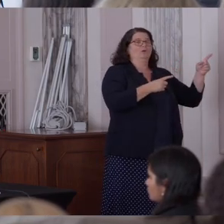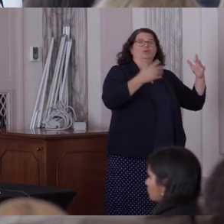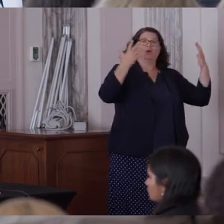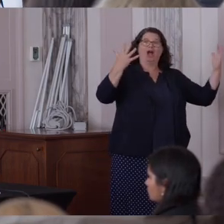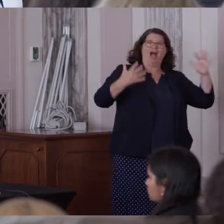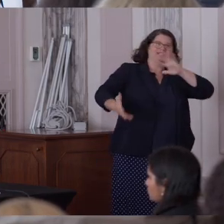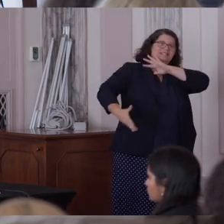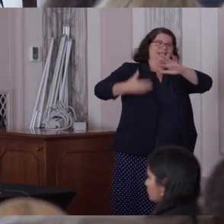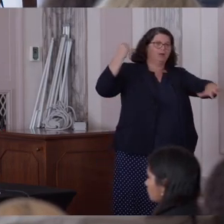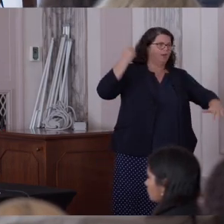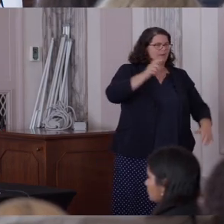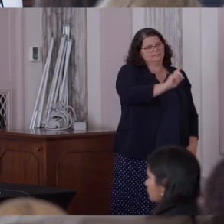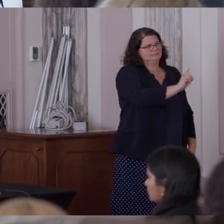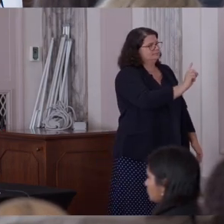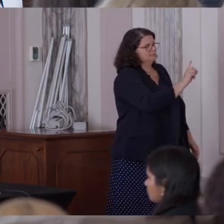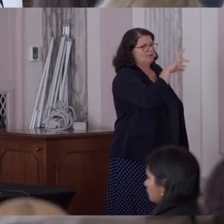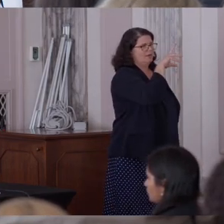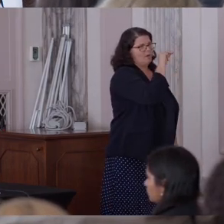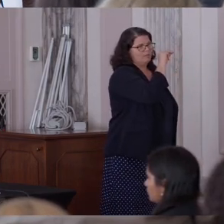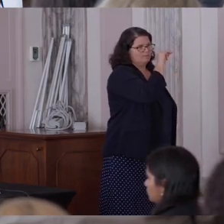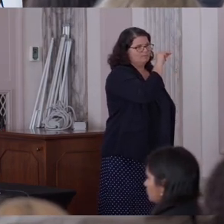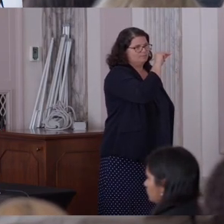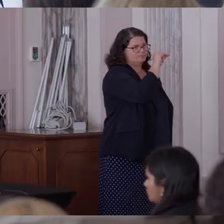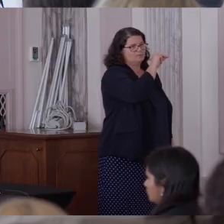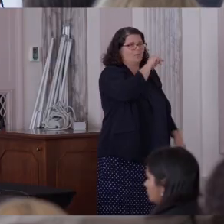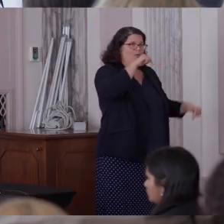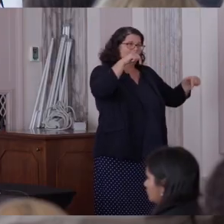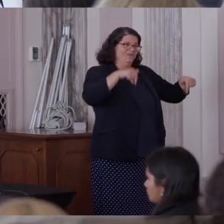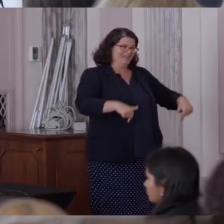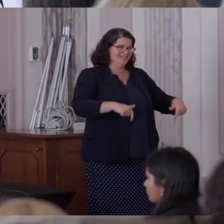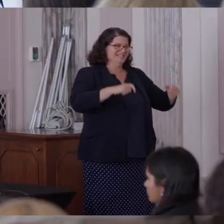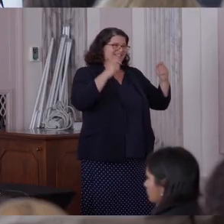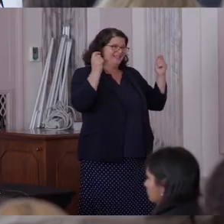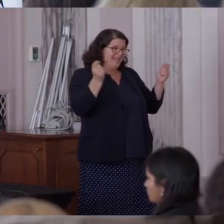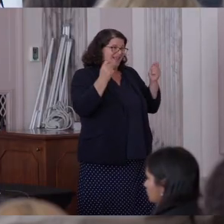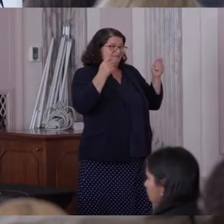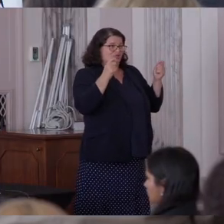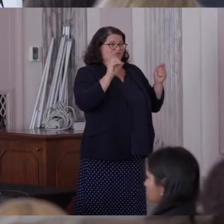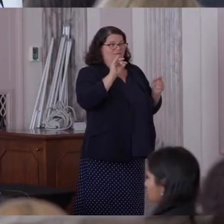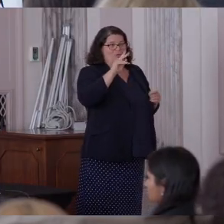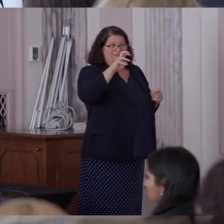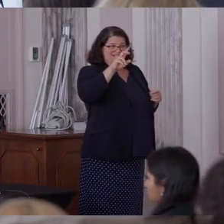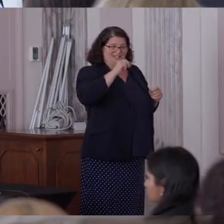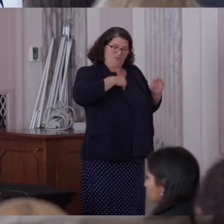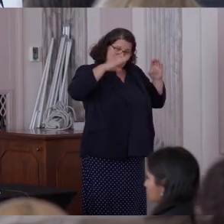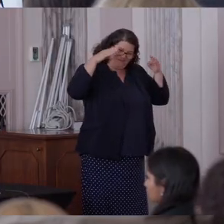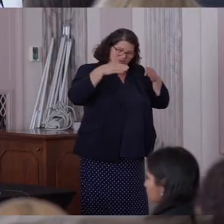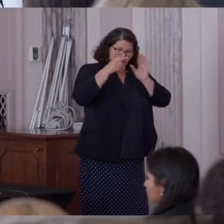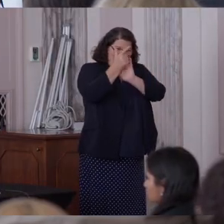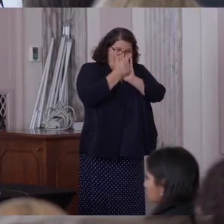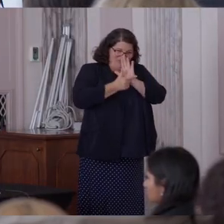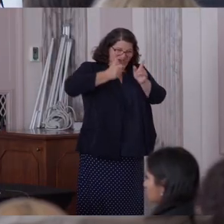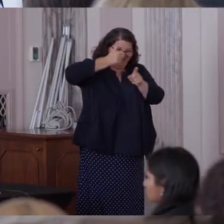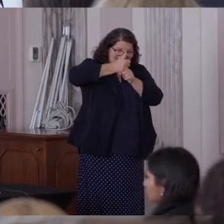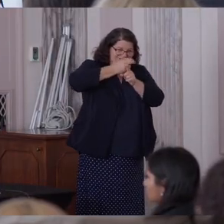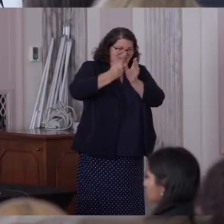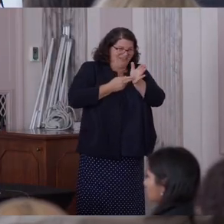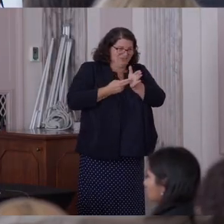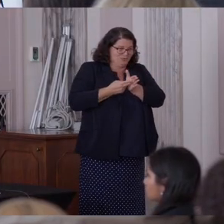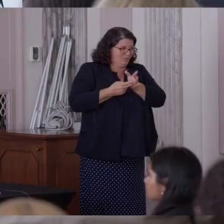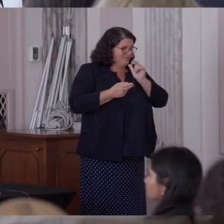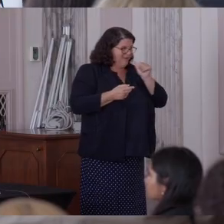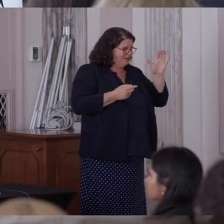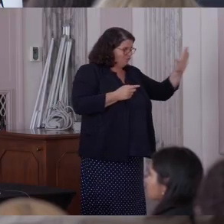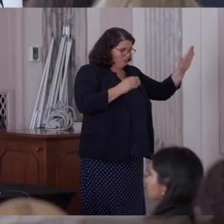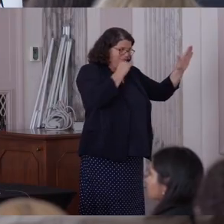anniversary of Olmstead, let's continue to focus on the actual law and the truth, and remain steadfast in our efforts to protect the